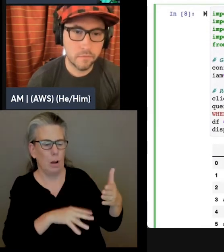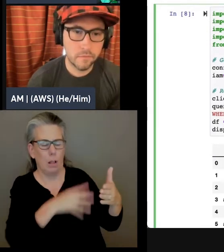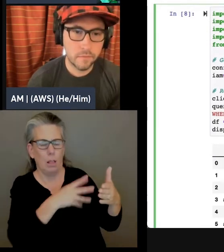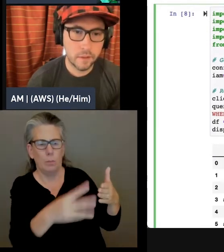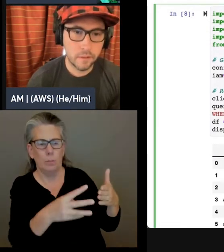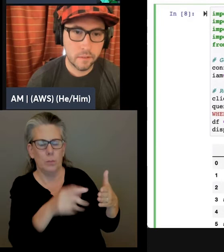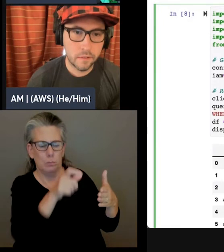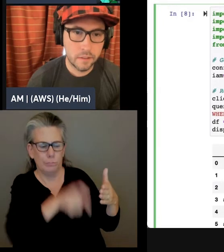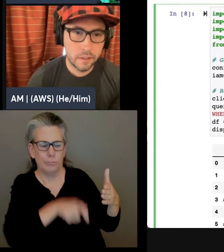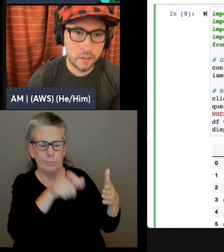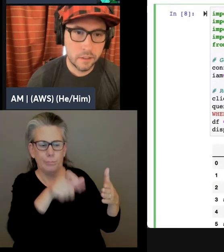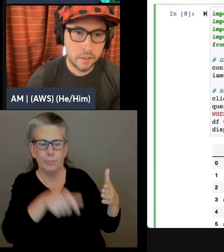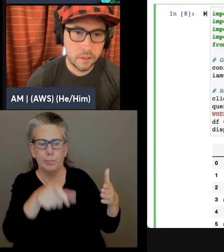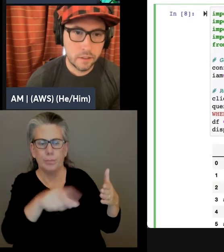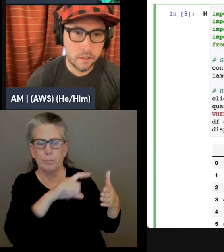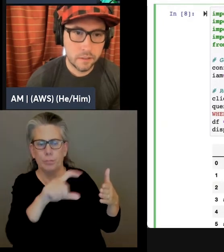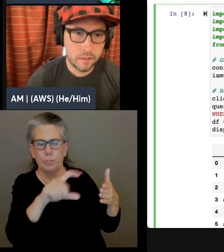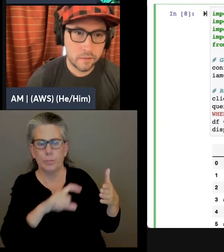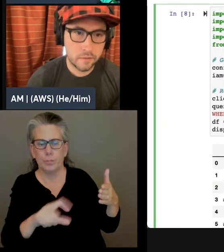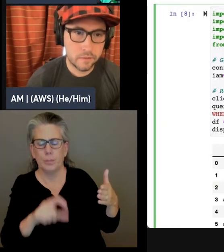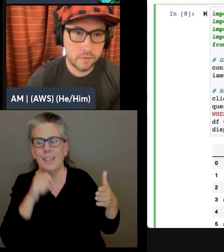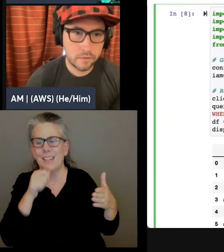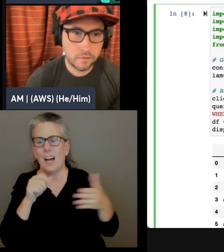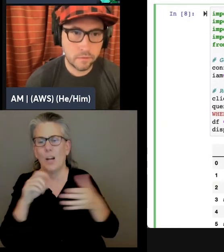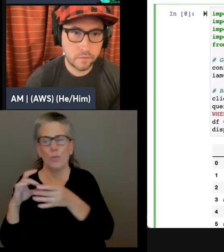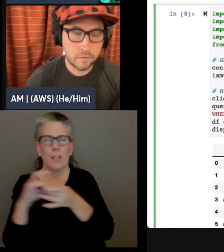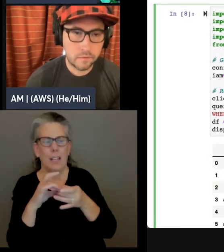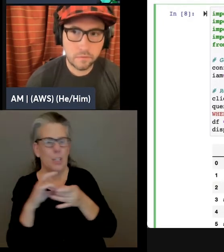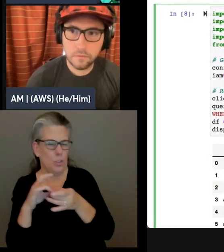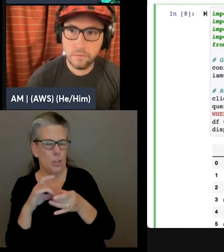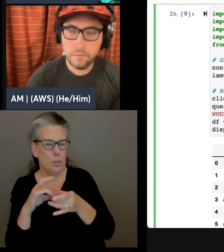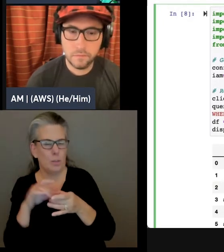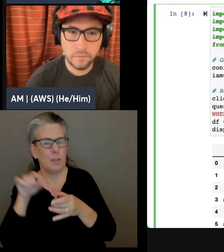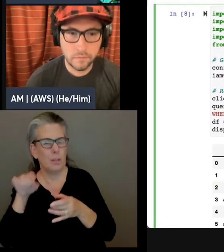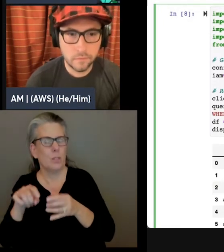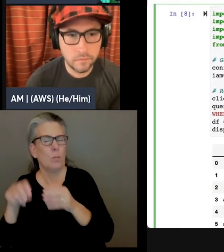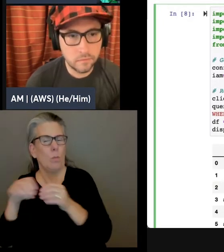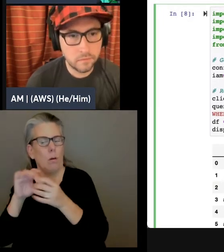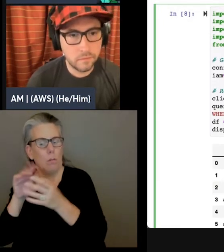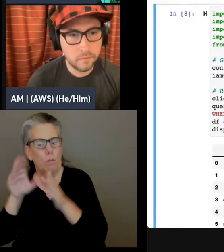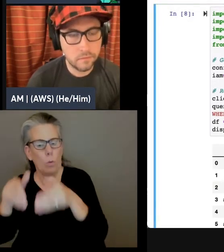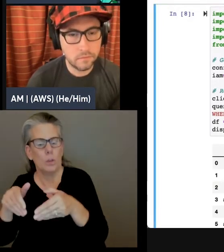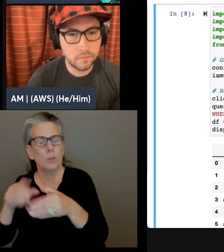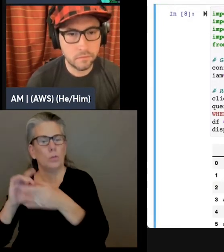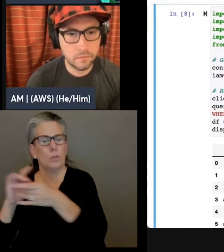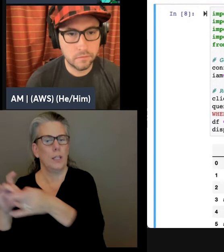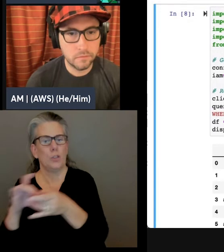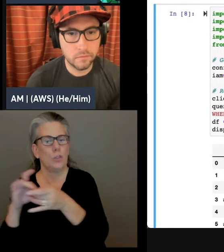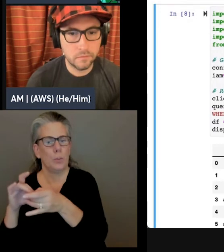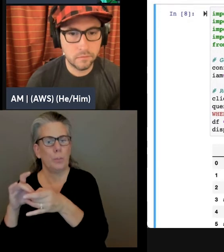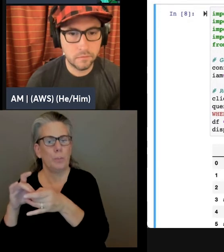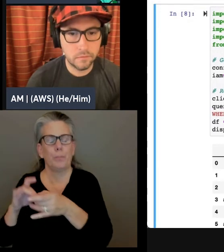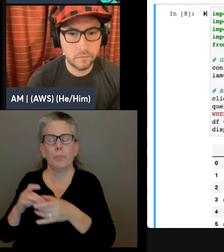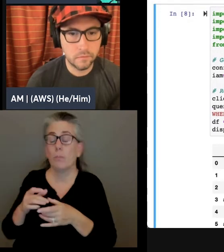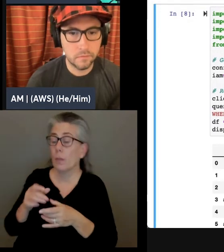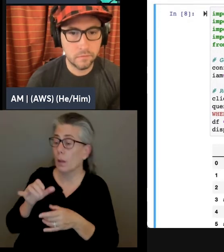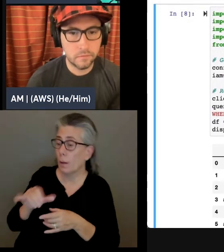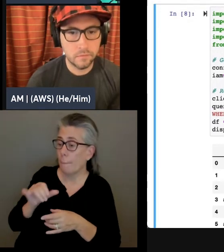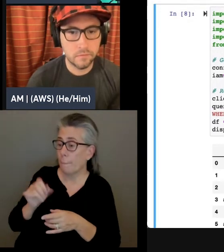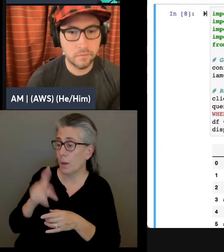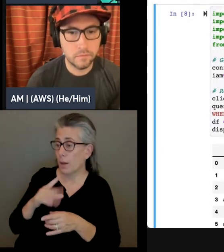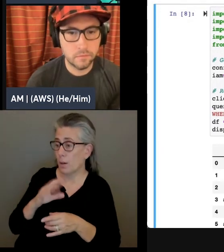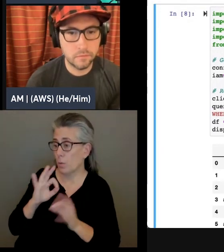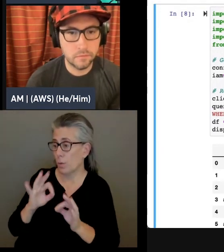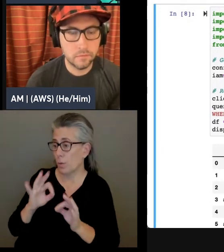relationships. Got it. So we have like about 2 minutes left. I was curious, like, is there anything else that we need to show the audience, like in terms